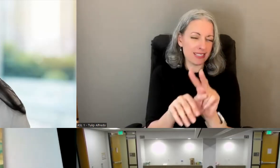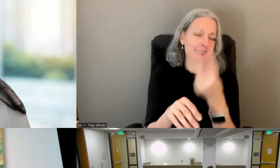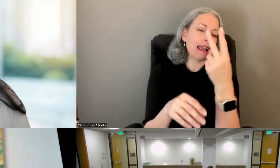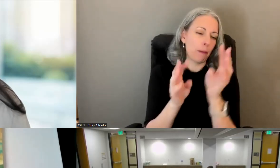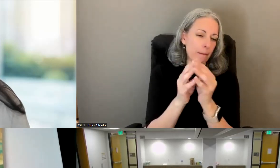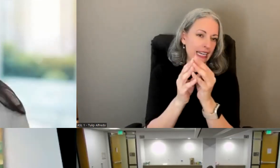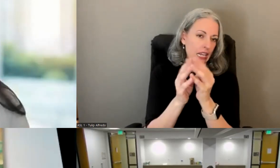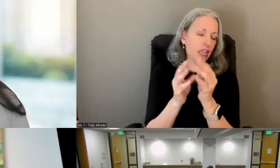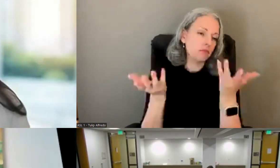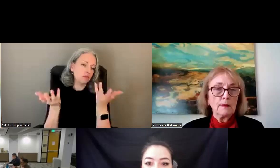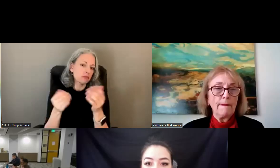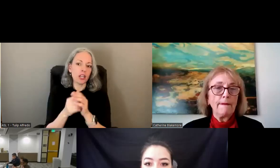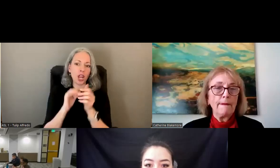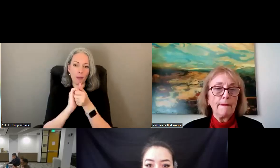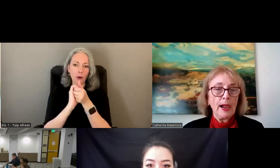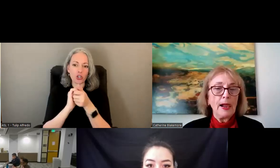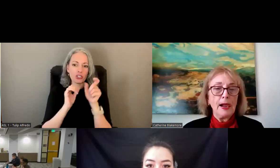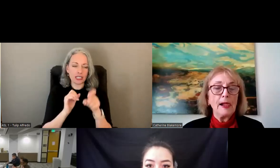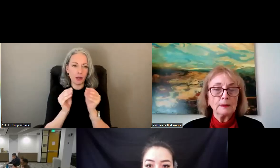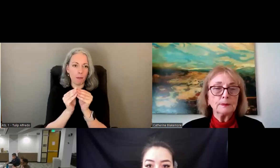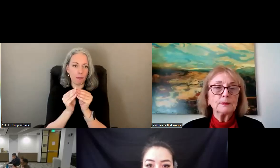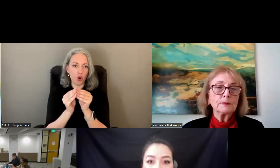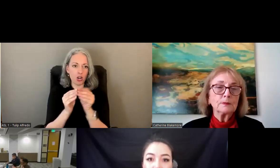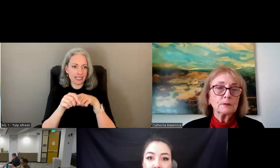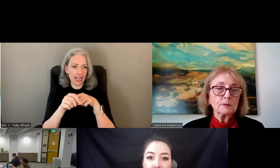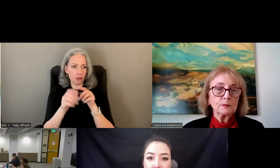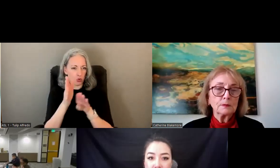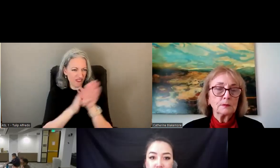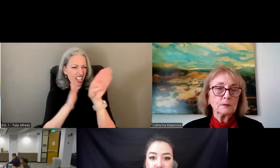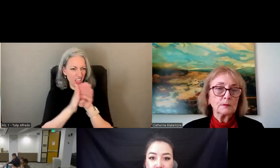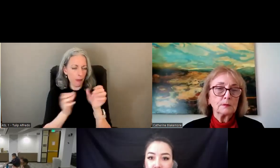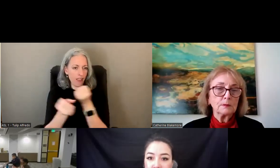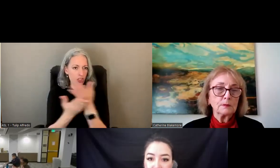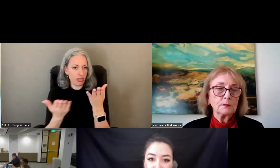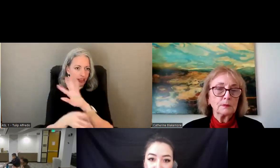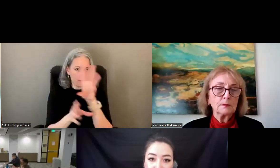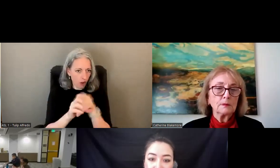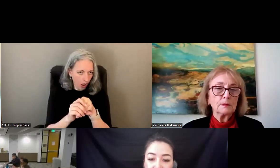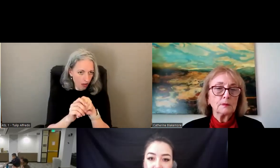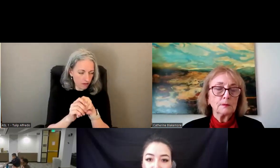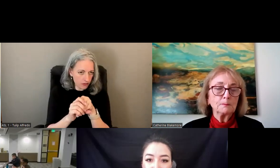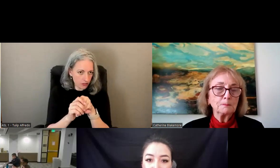our partners need a little bit more time to develop all the modules, and then we'll be able to